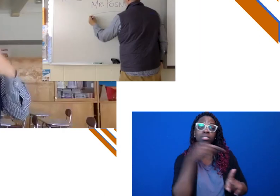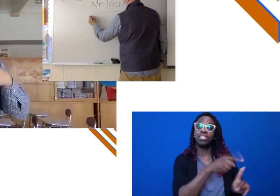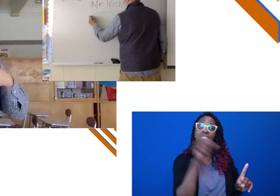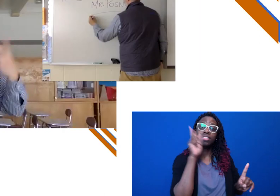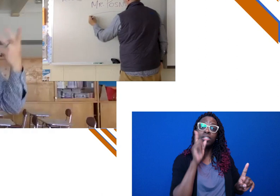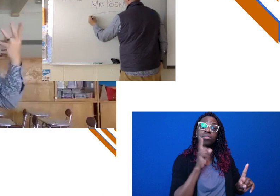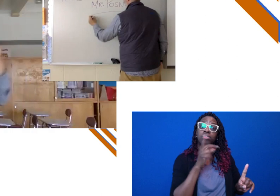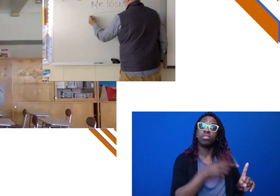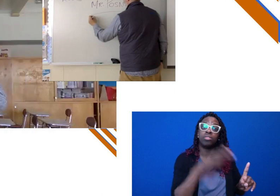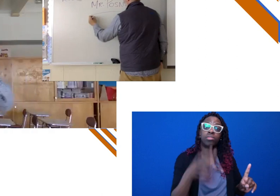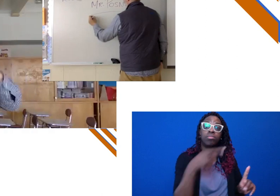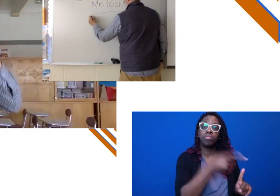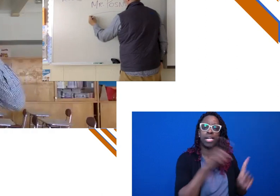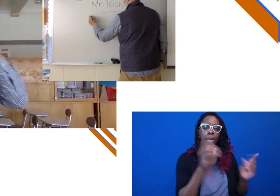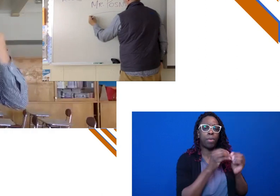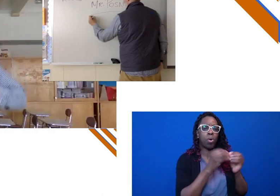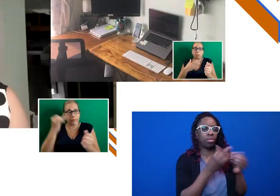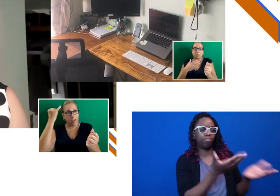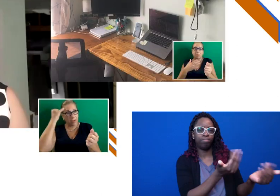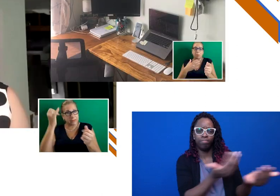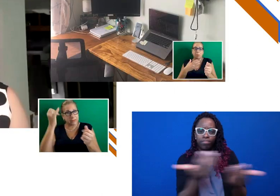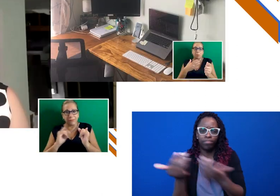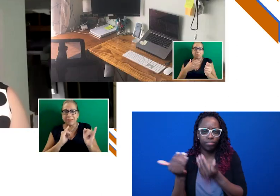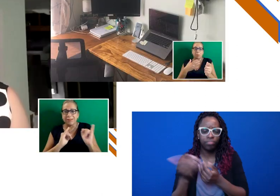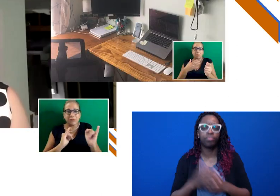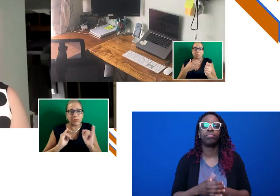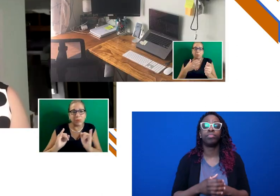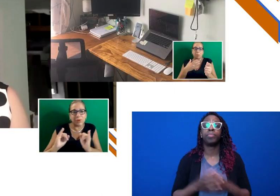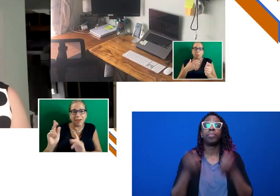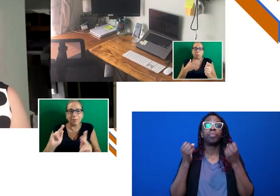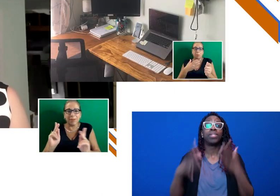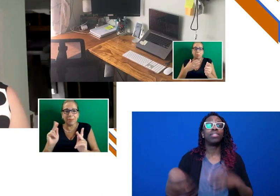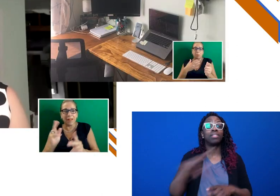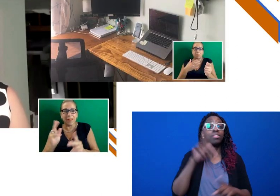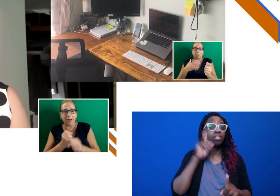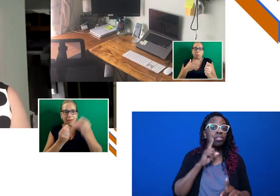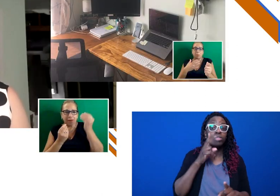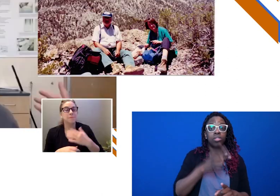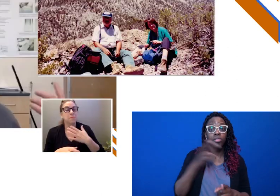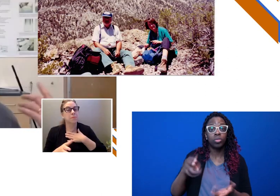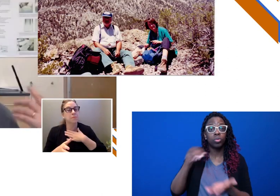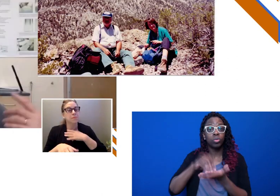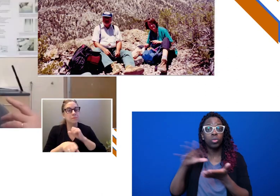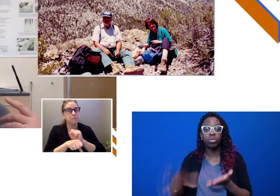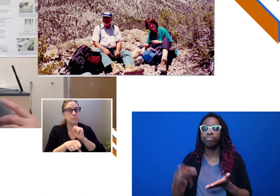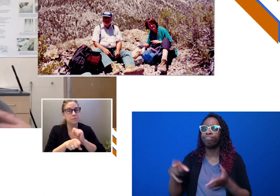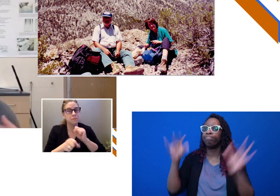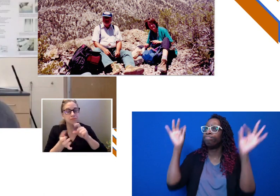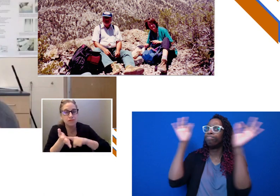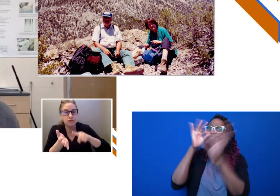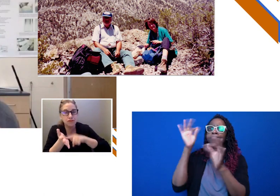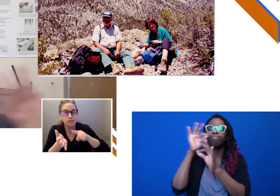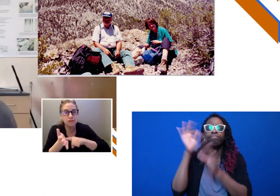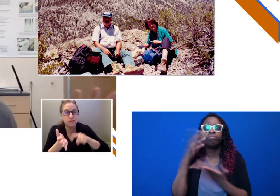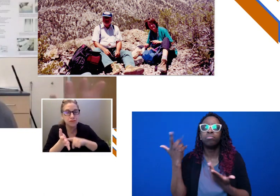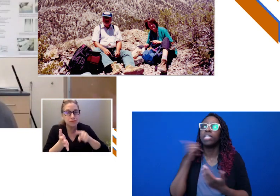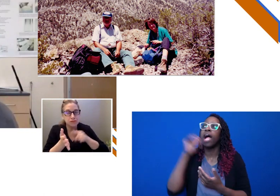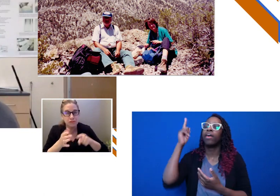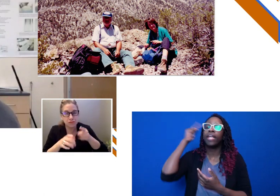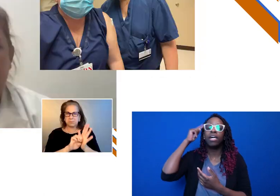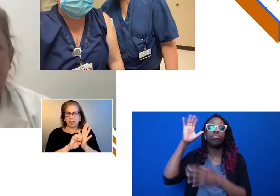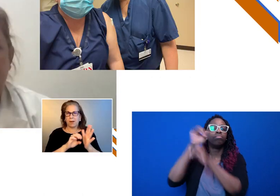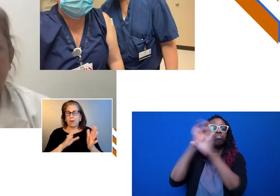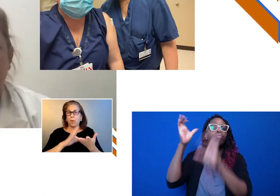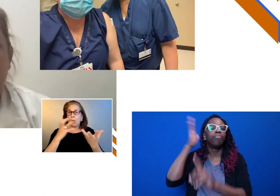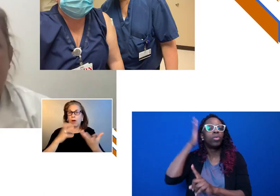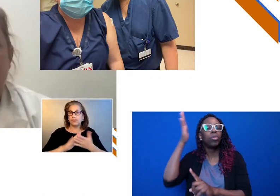individuals often have limited awareness of the range of STEM career opportunities available and don't see themselves pursuing and